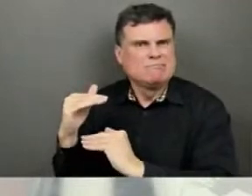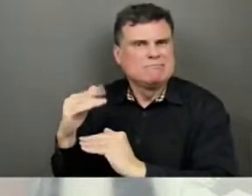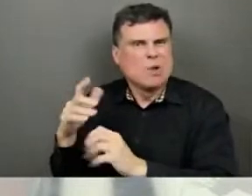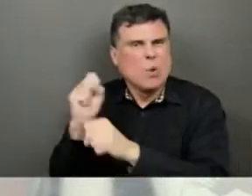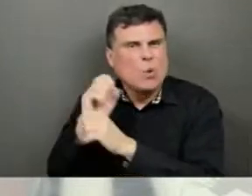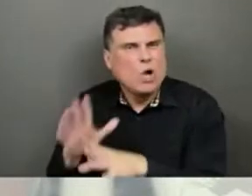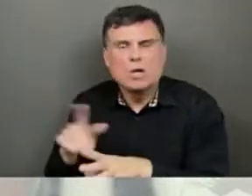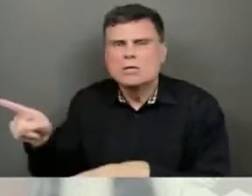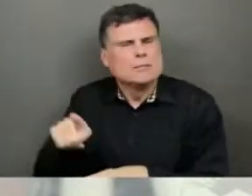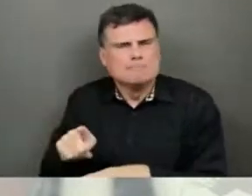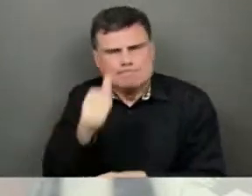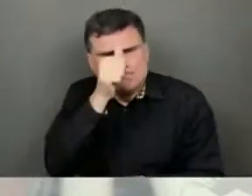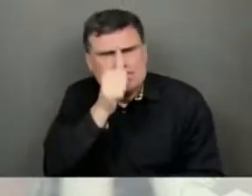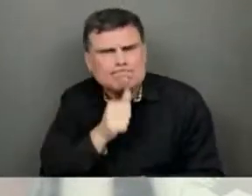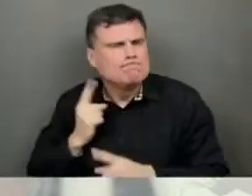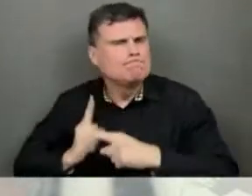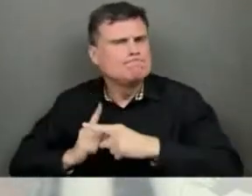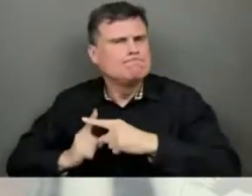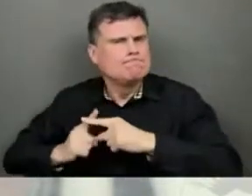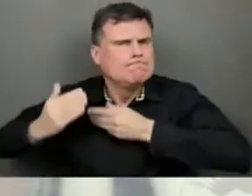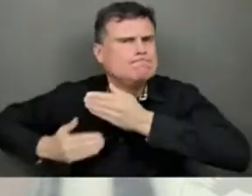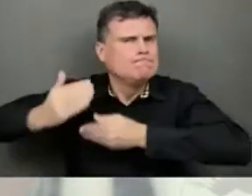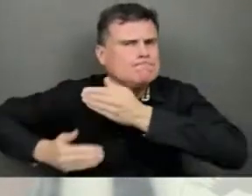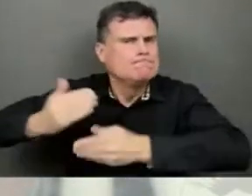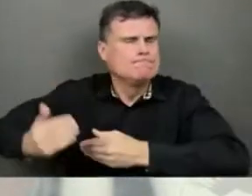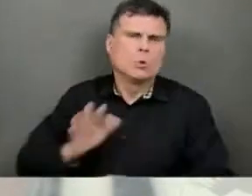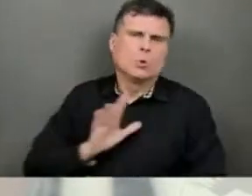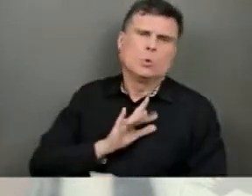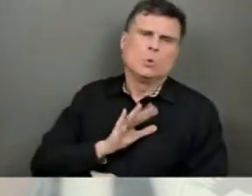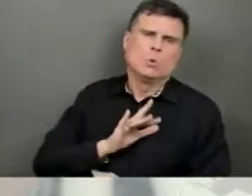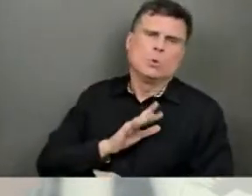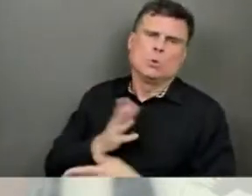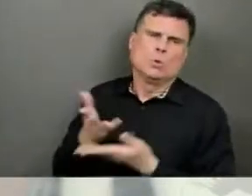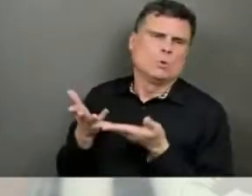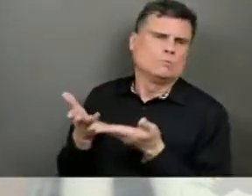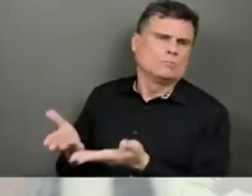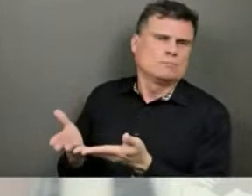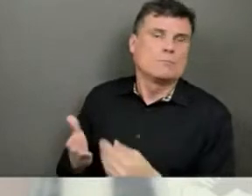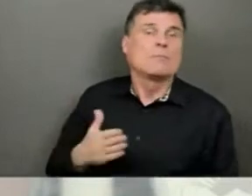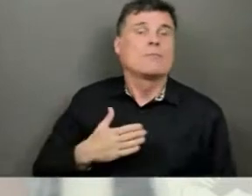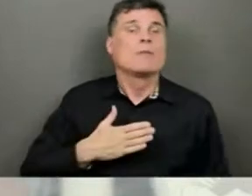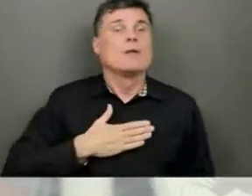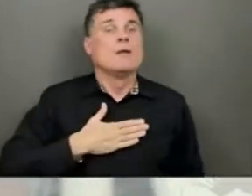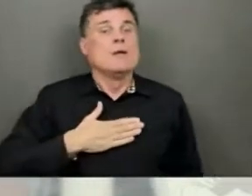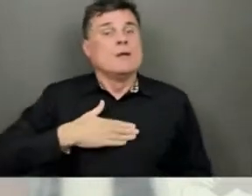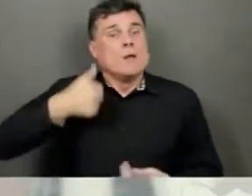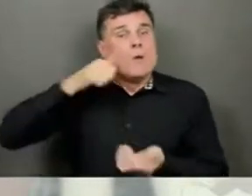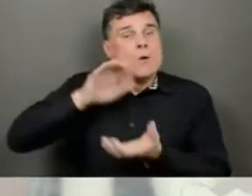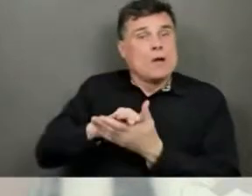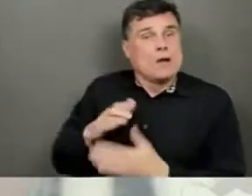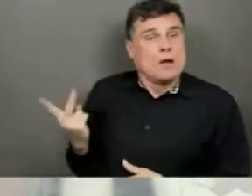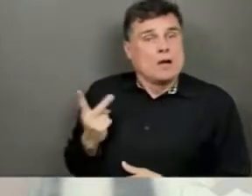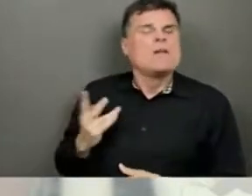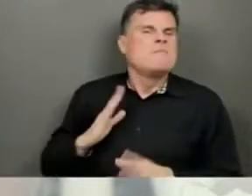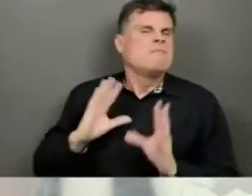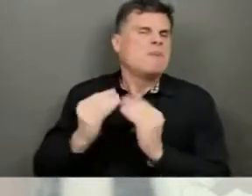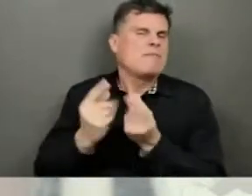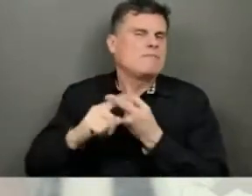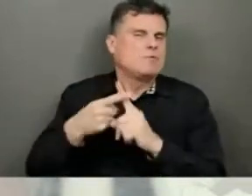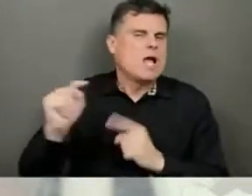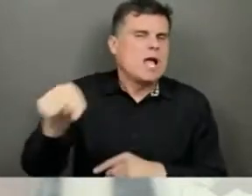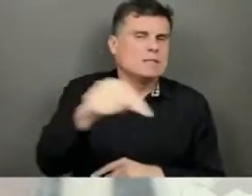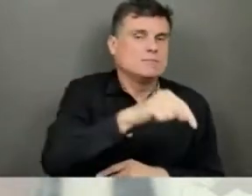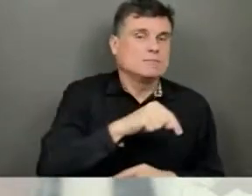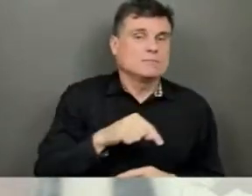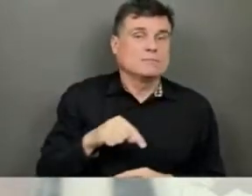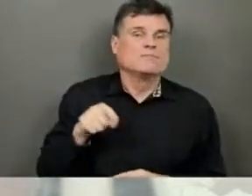honor, a dear friend of our families, myself and my wife Renee, Sarajini Saklakar, Dr. Paul Warich, who's one of those healthcare